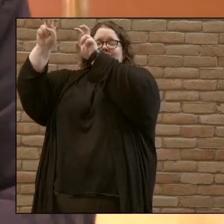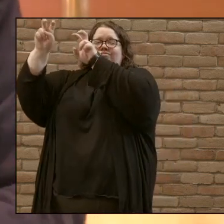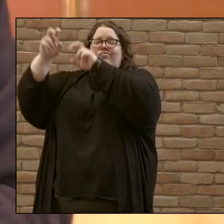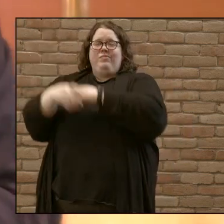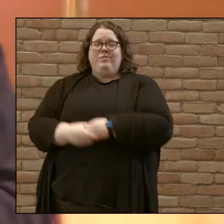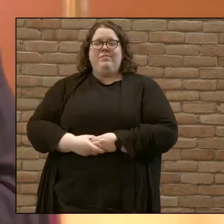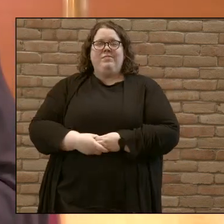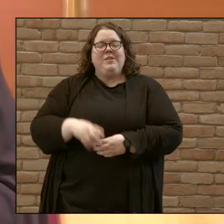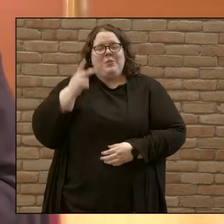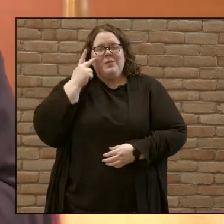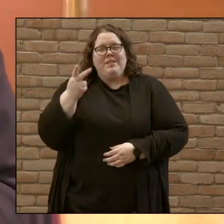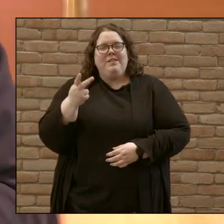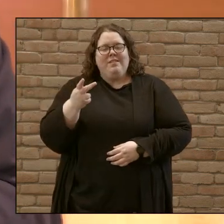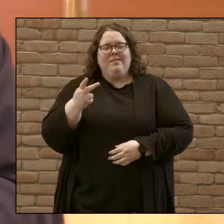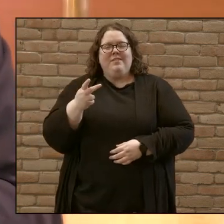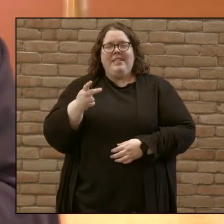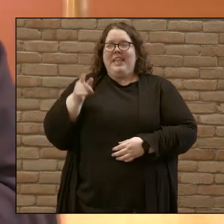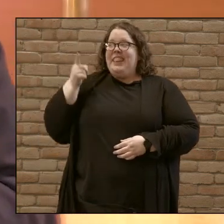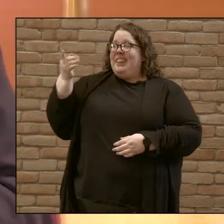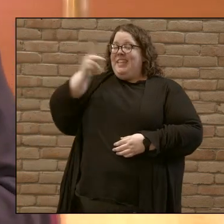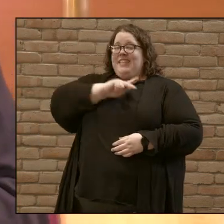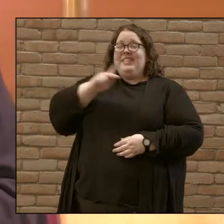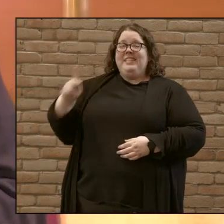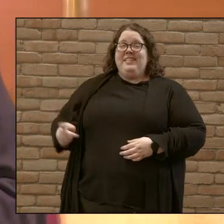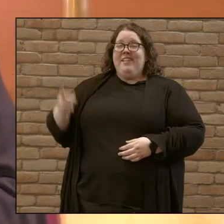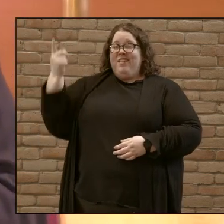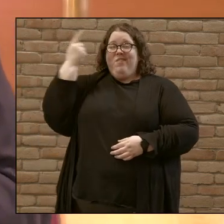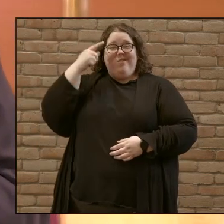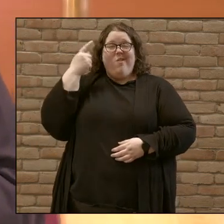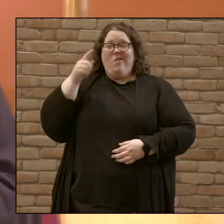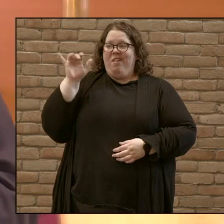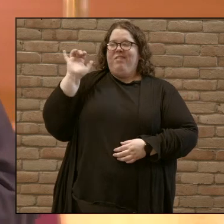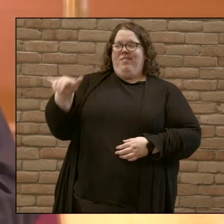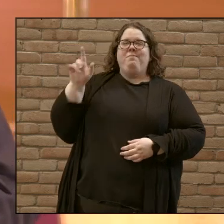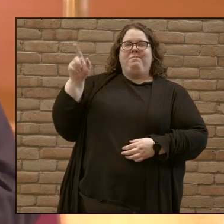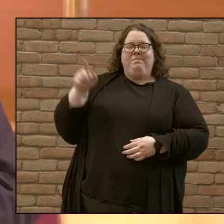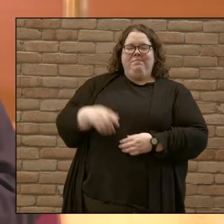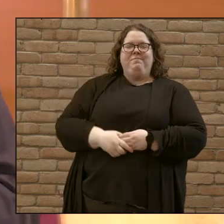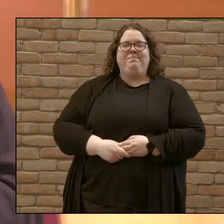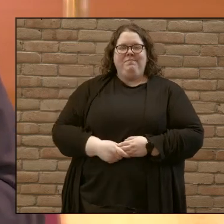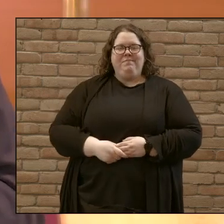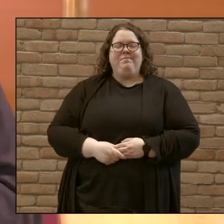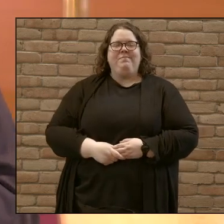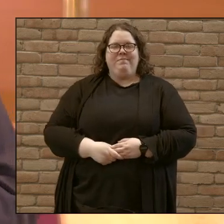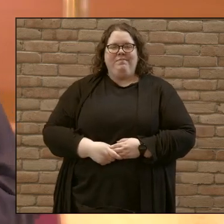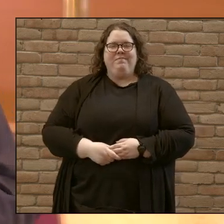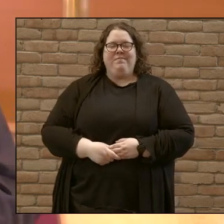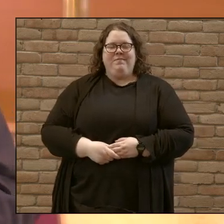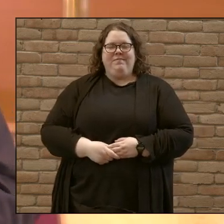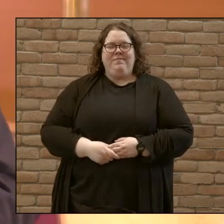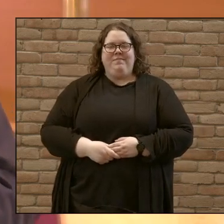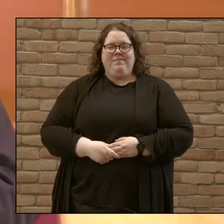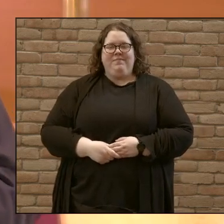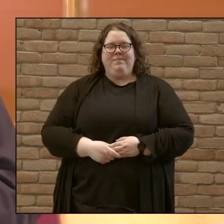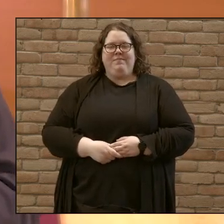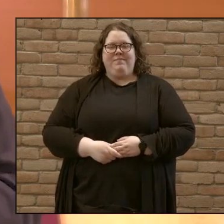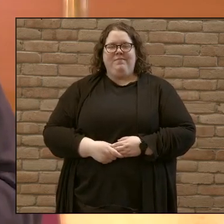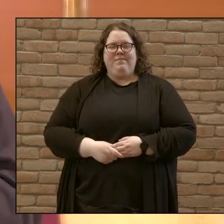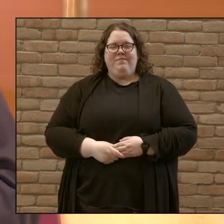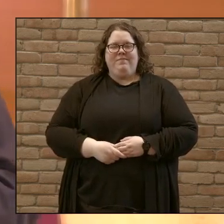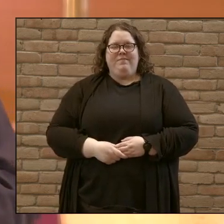that's what this King has come to do. This King has come to reconcile